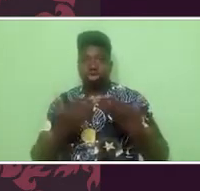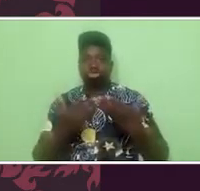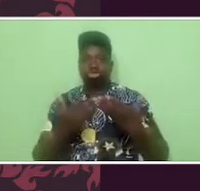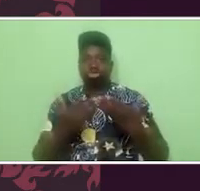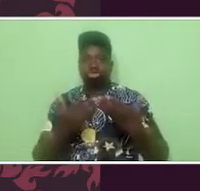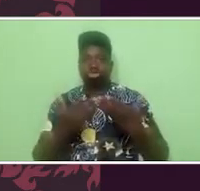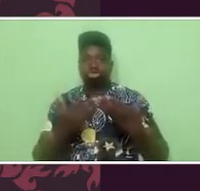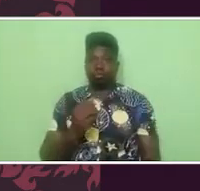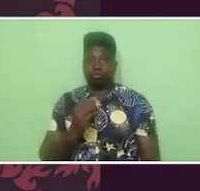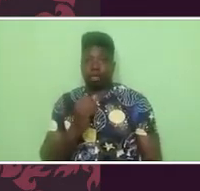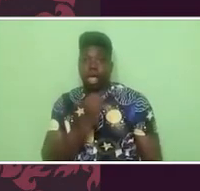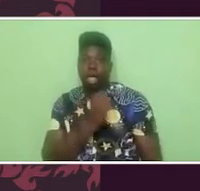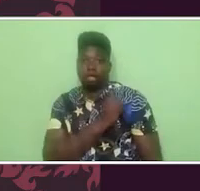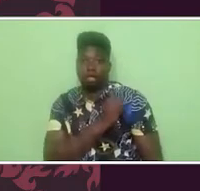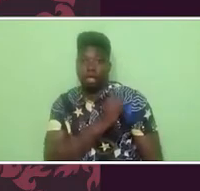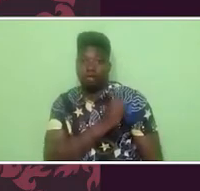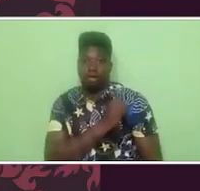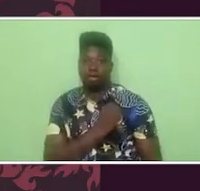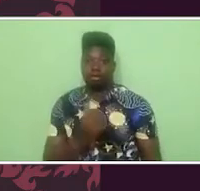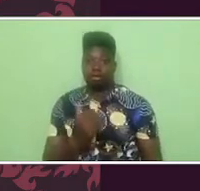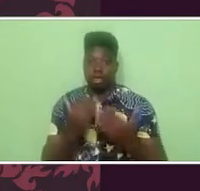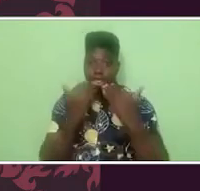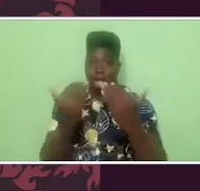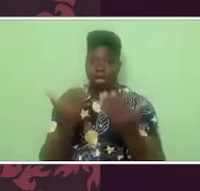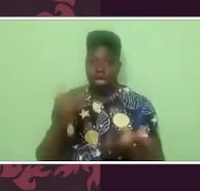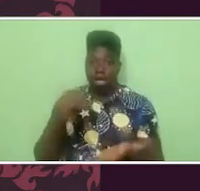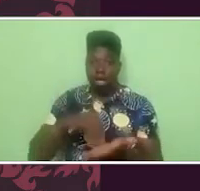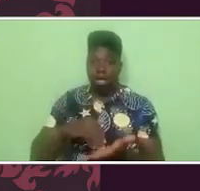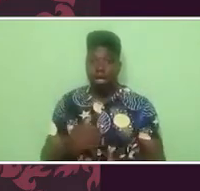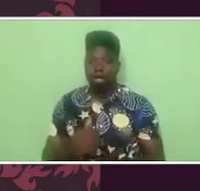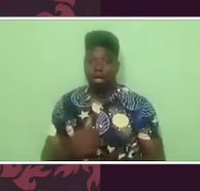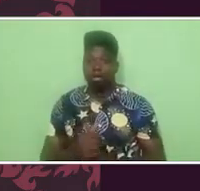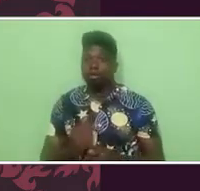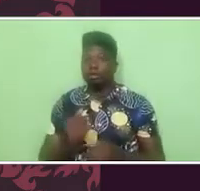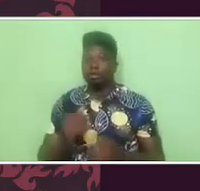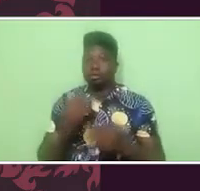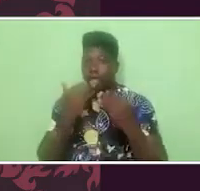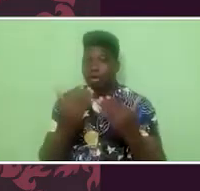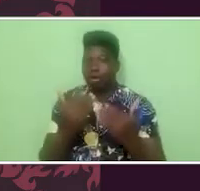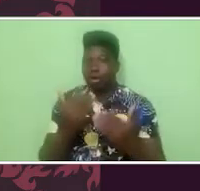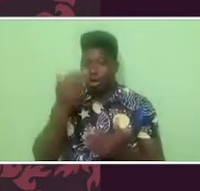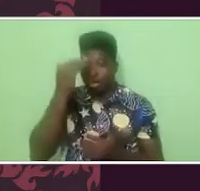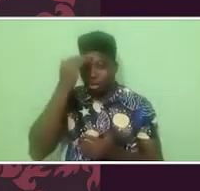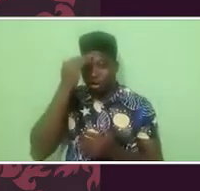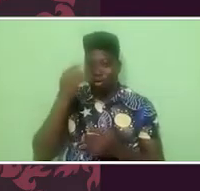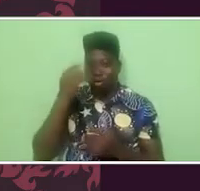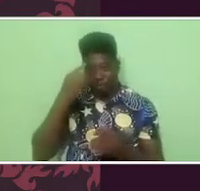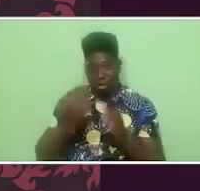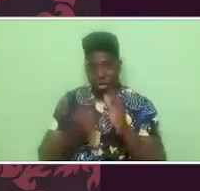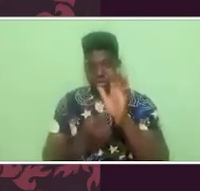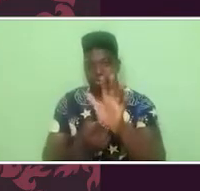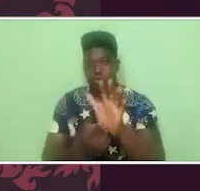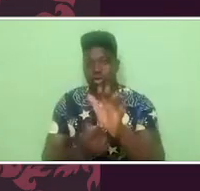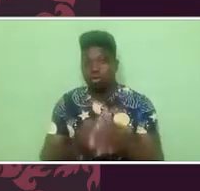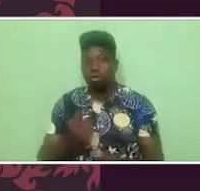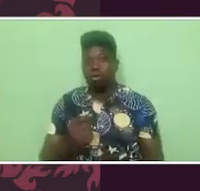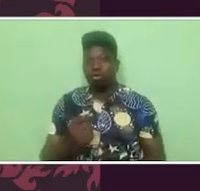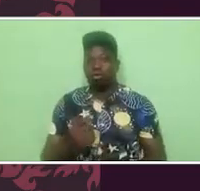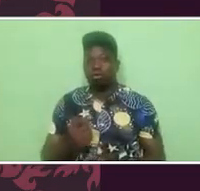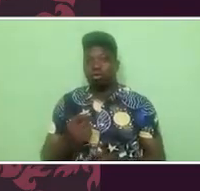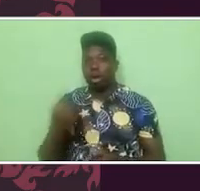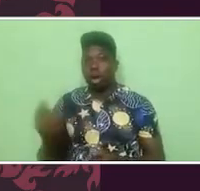Thank you again, Stephen. I know you're unwell today. Thank you so much for showing up and always being my